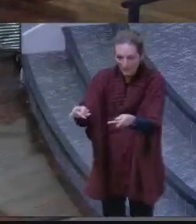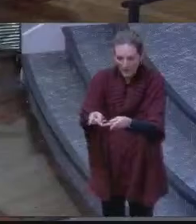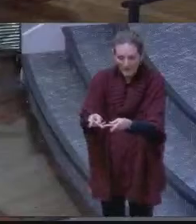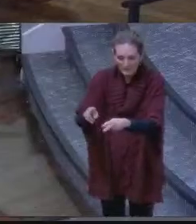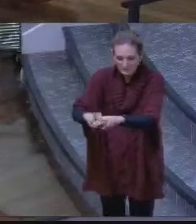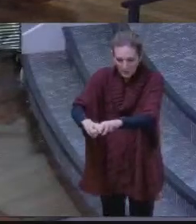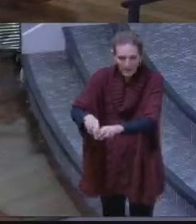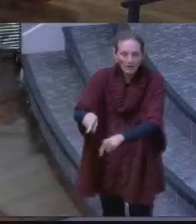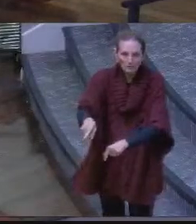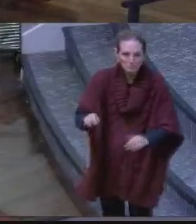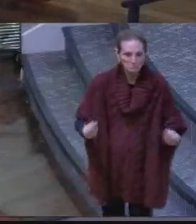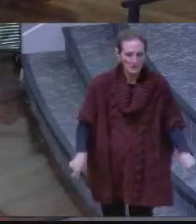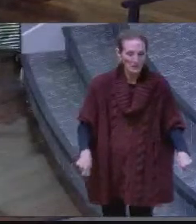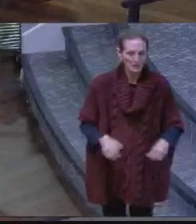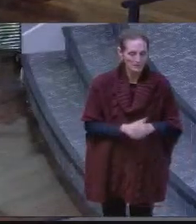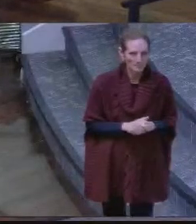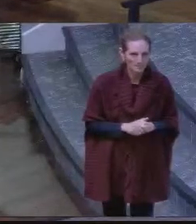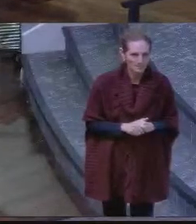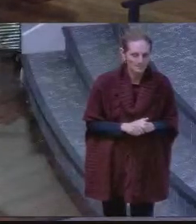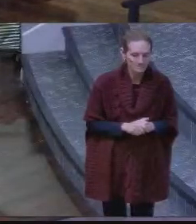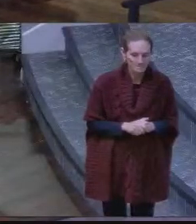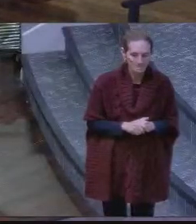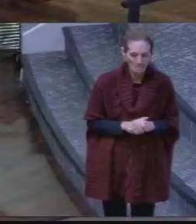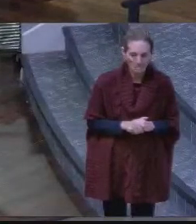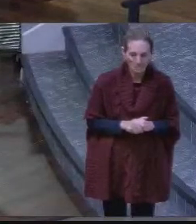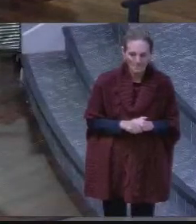after February. Thank you. Mm-hmm.